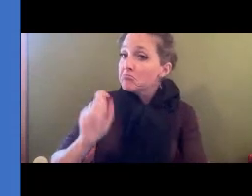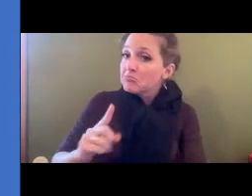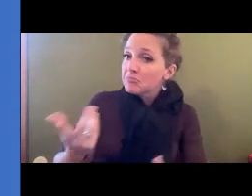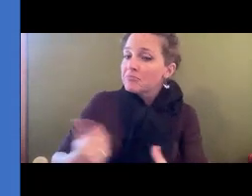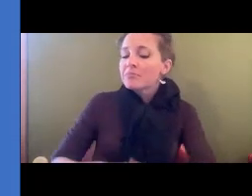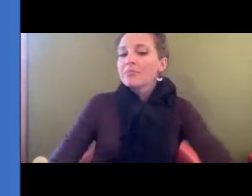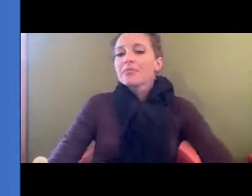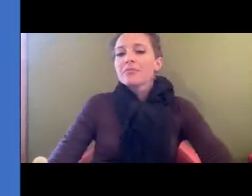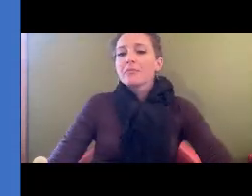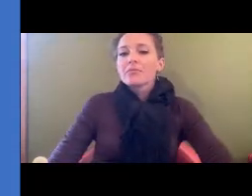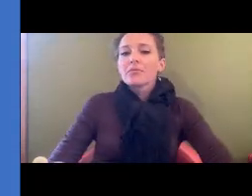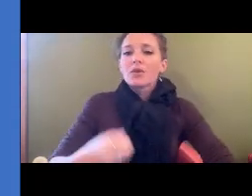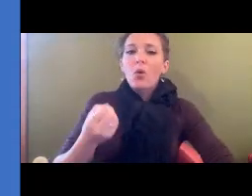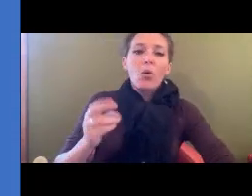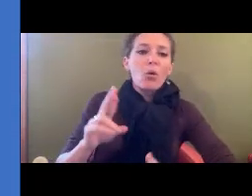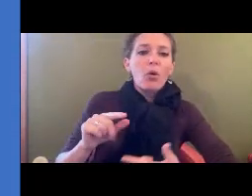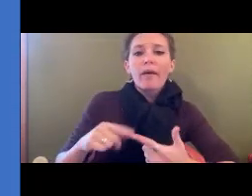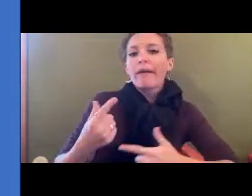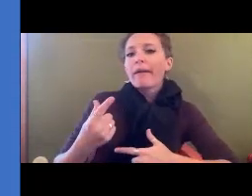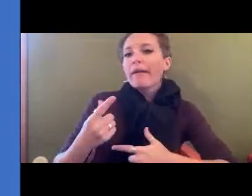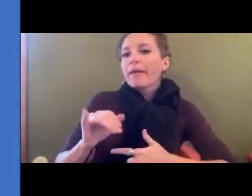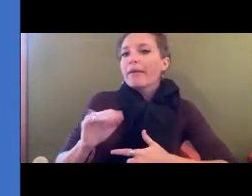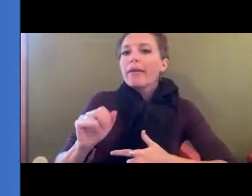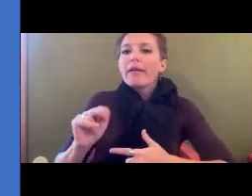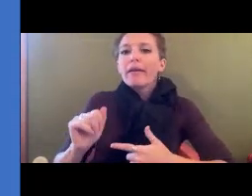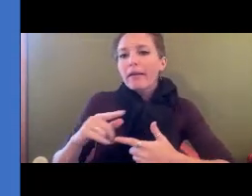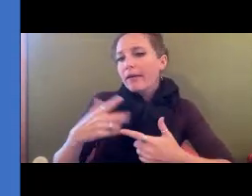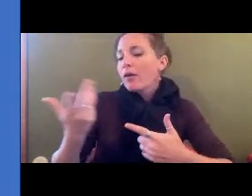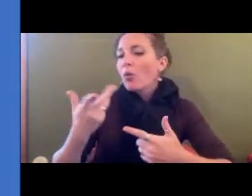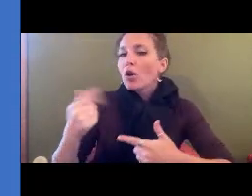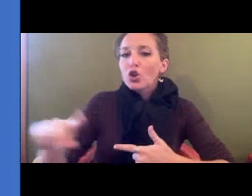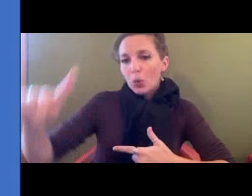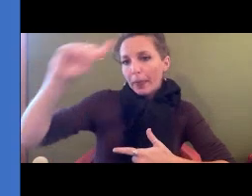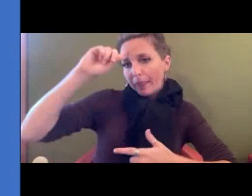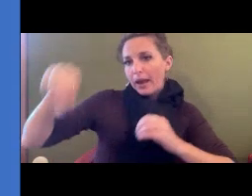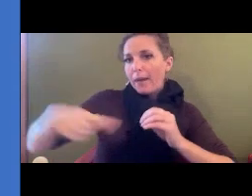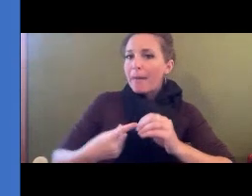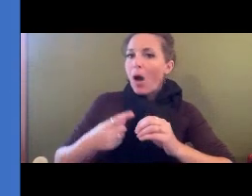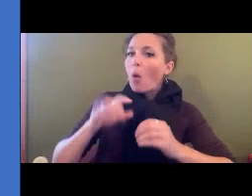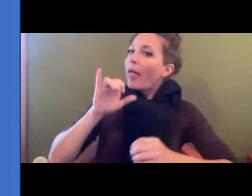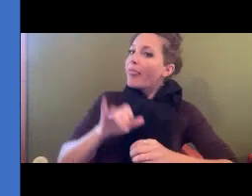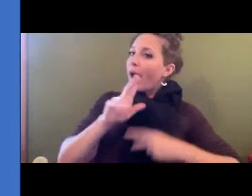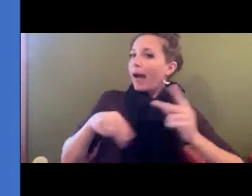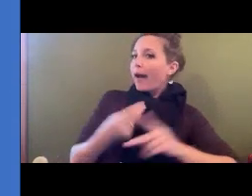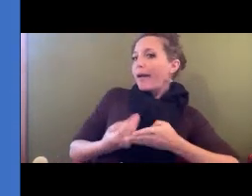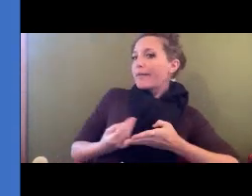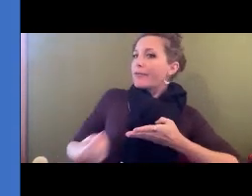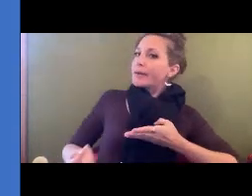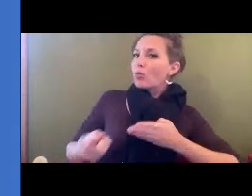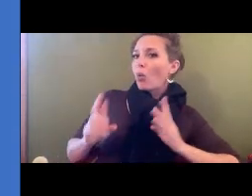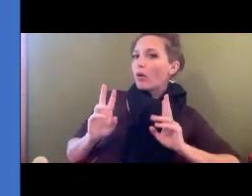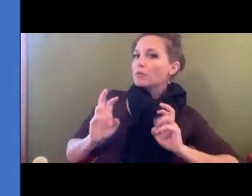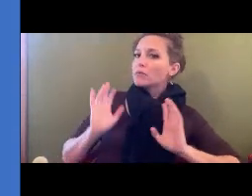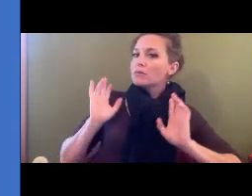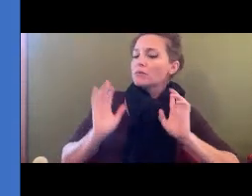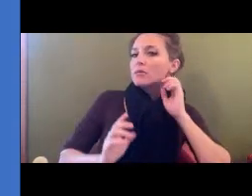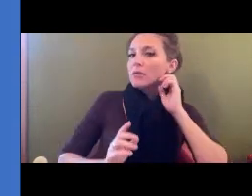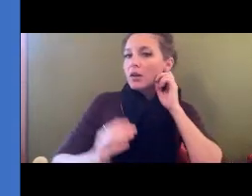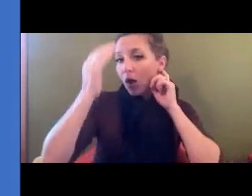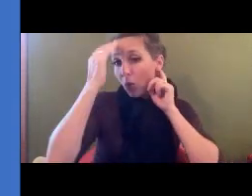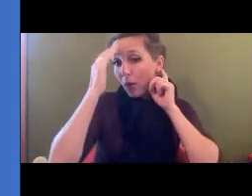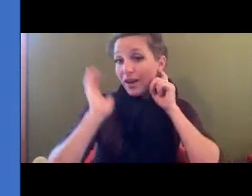Or in Guyana, what do you think about this type of resource? We want to make you aware of our programs and